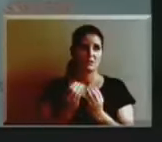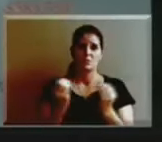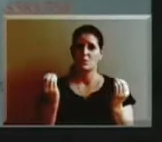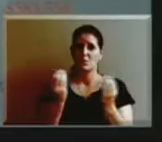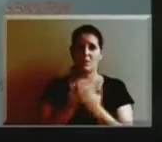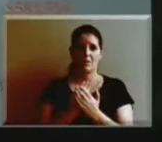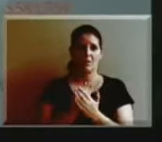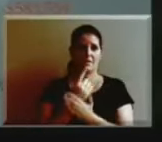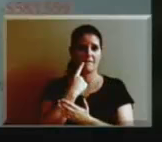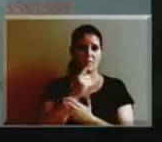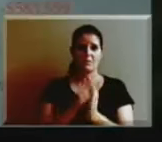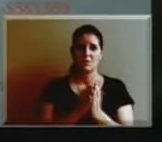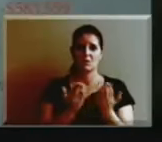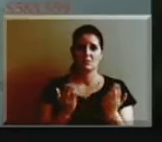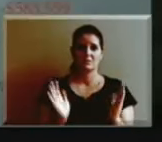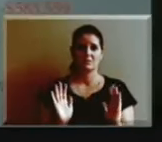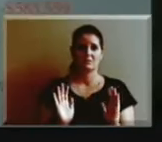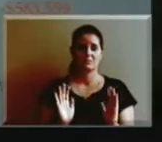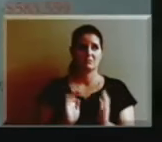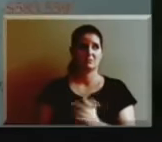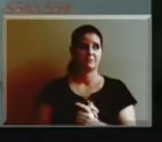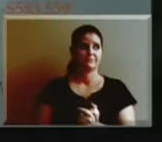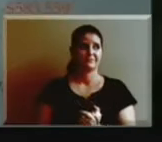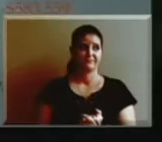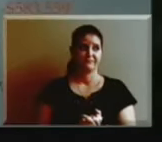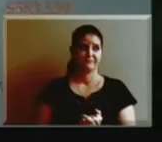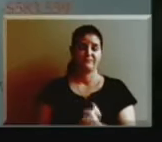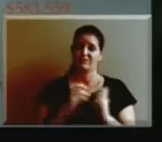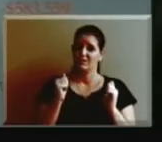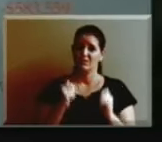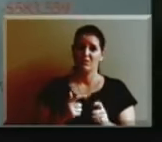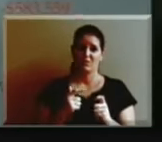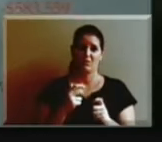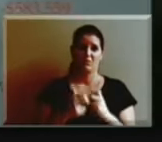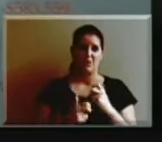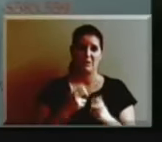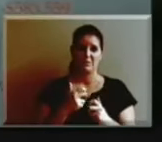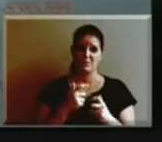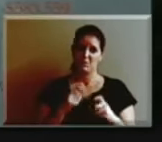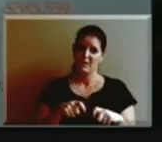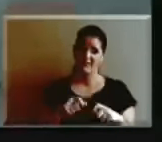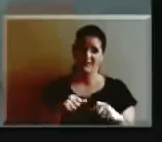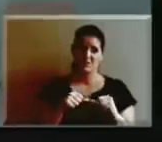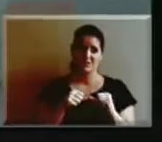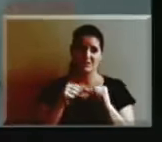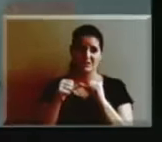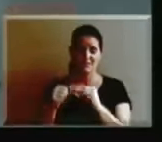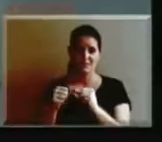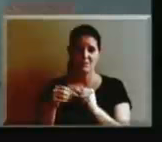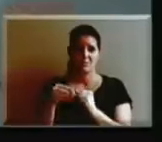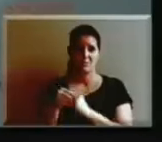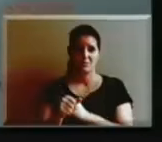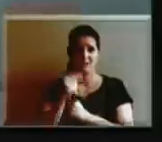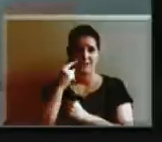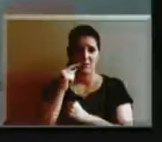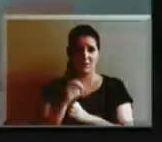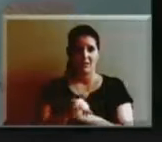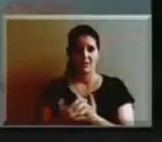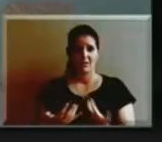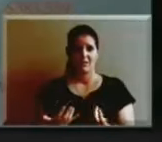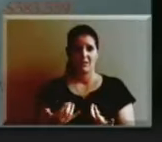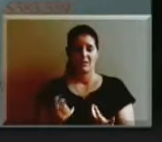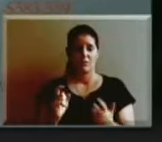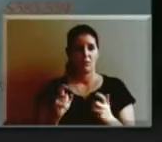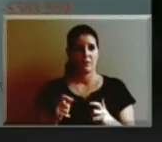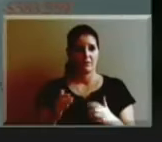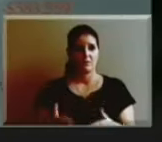funding for textbooks. These are all issues that we must continue to fund. It's part of the maintenance that we must